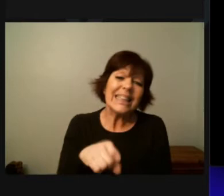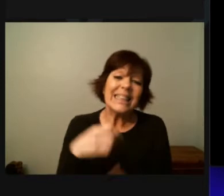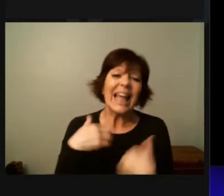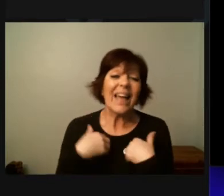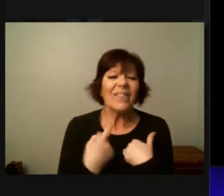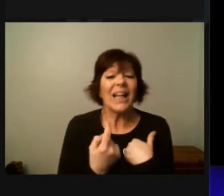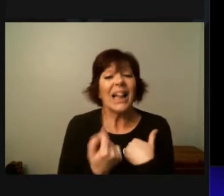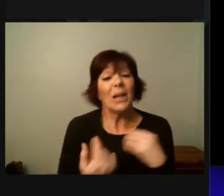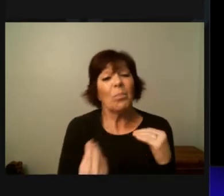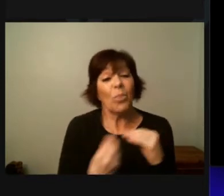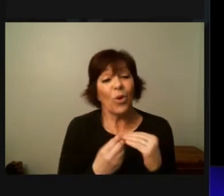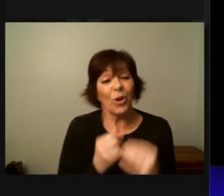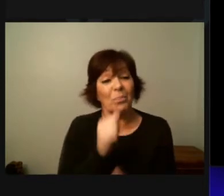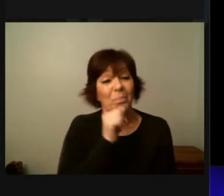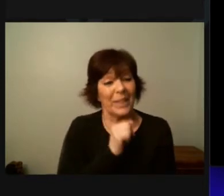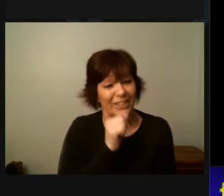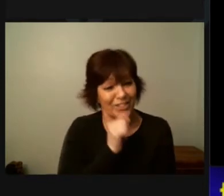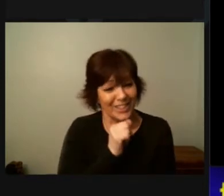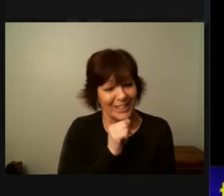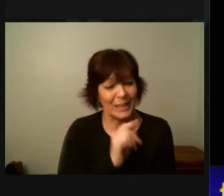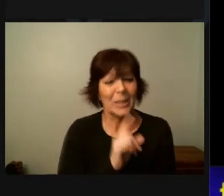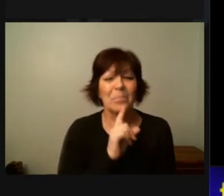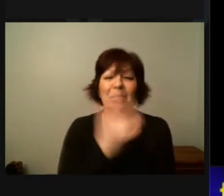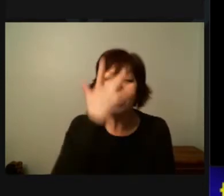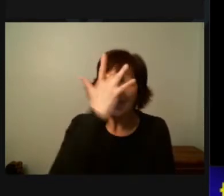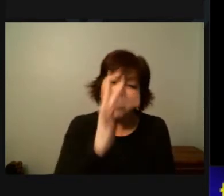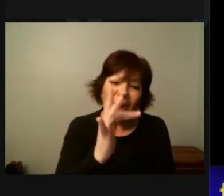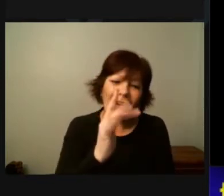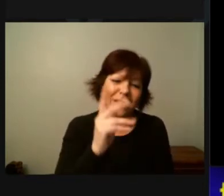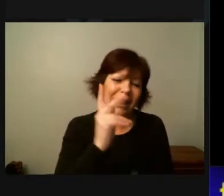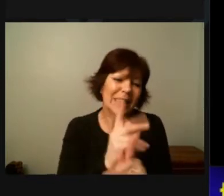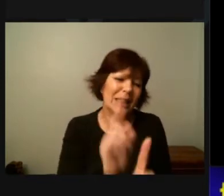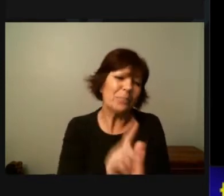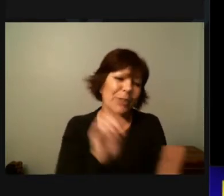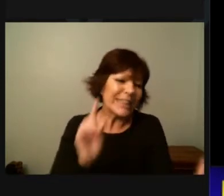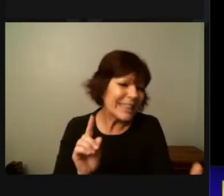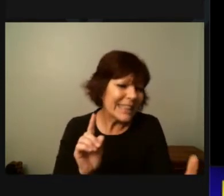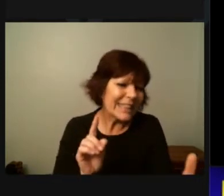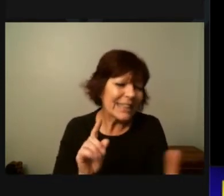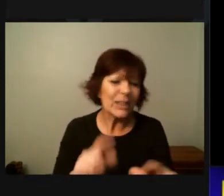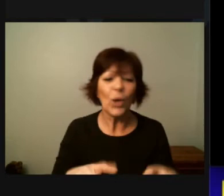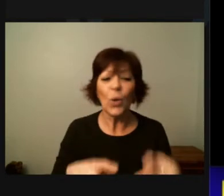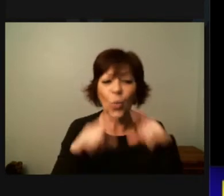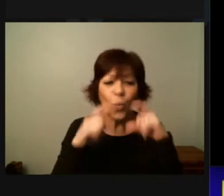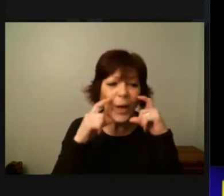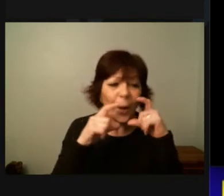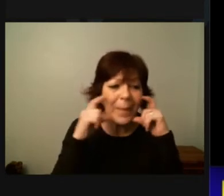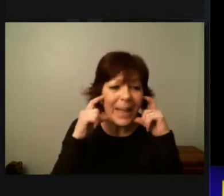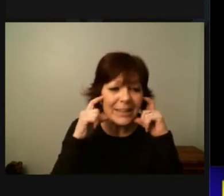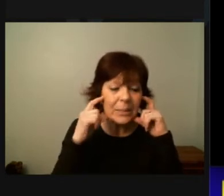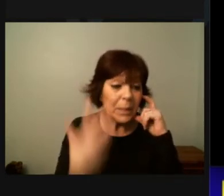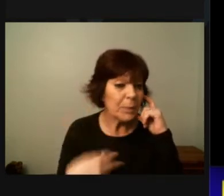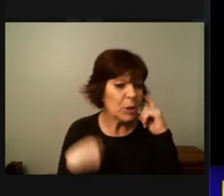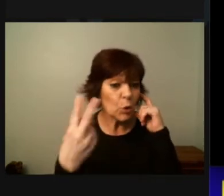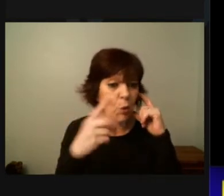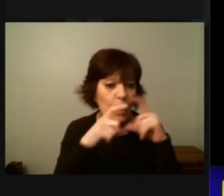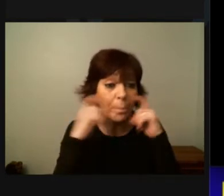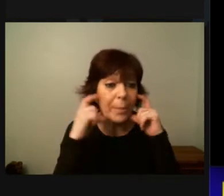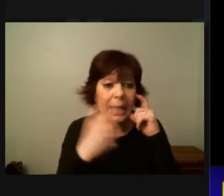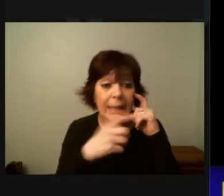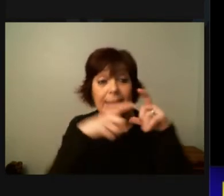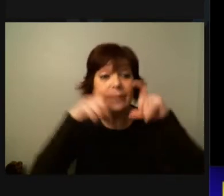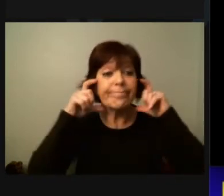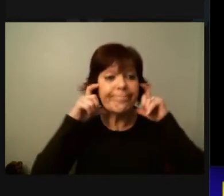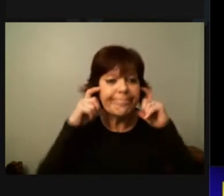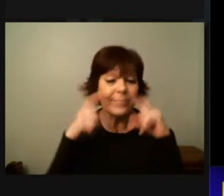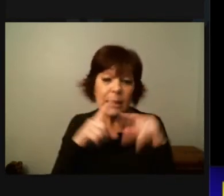little more patience and be smart, keep our distance, wear those masks, perhaps 2 masks, depending on who you are and